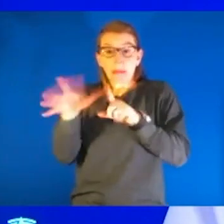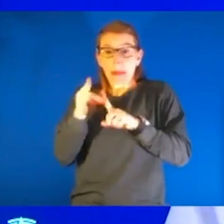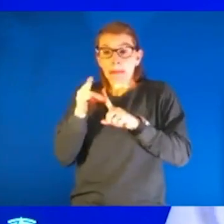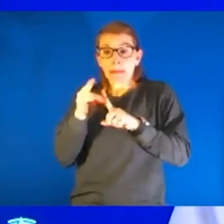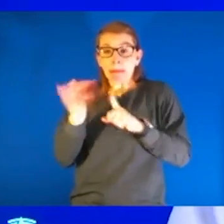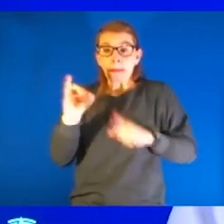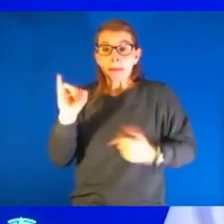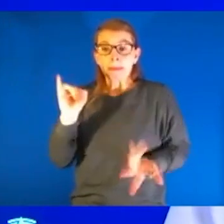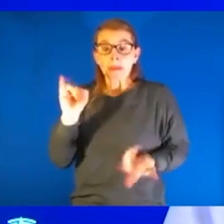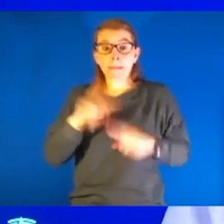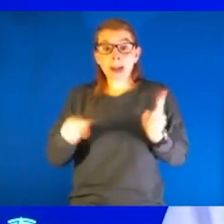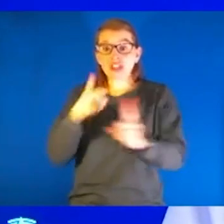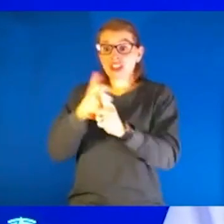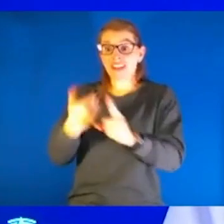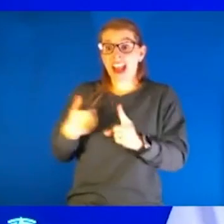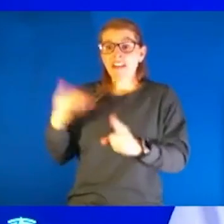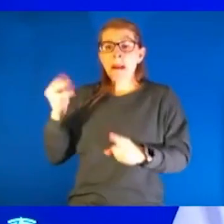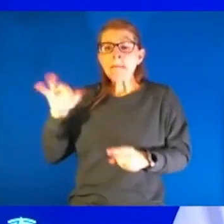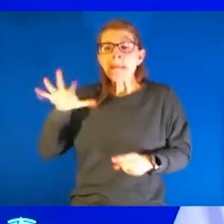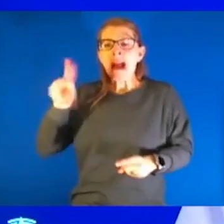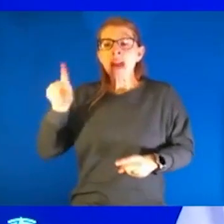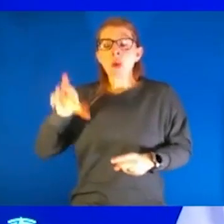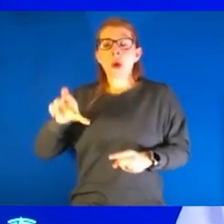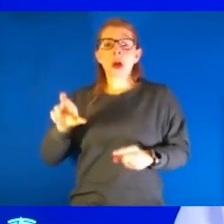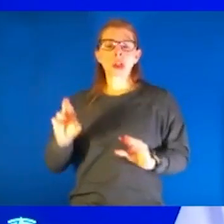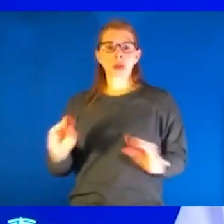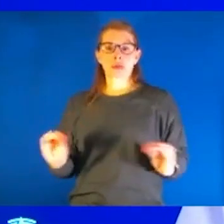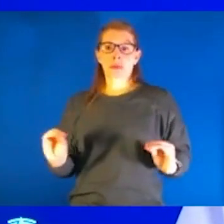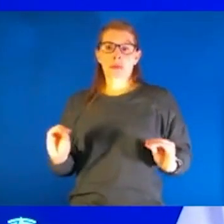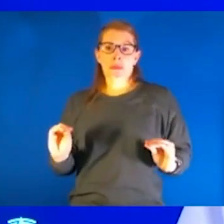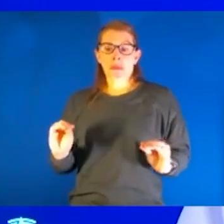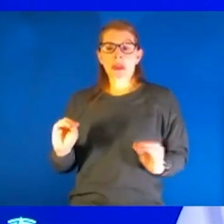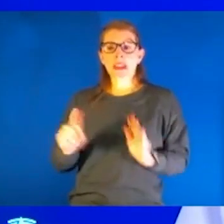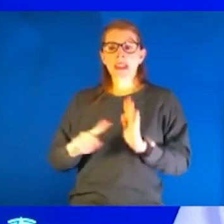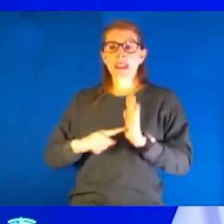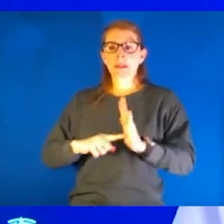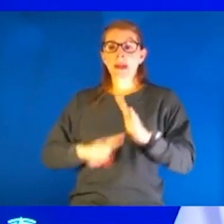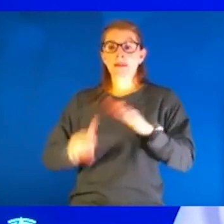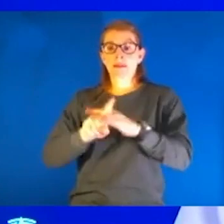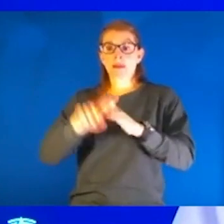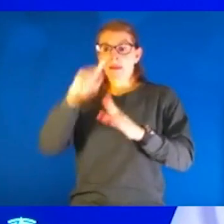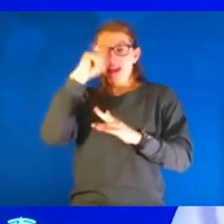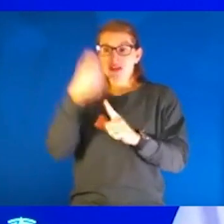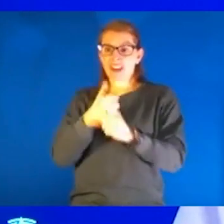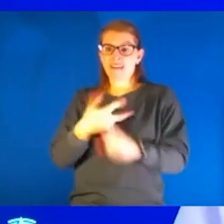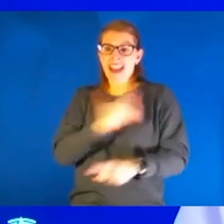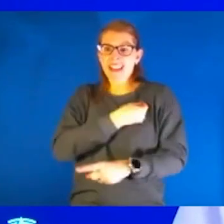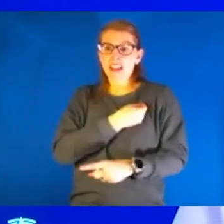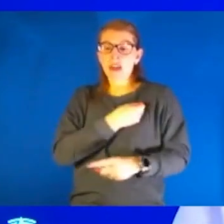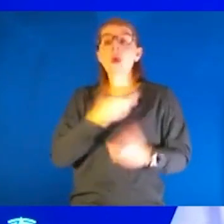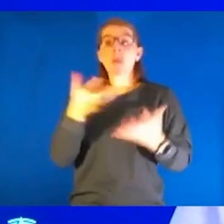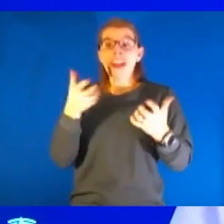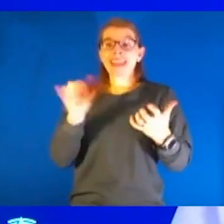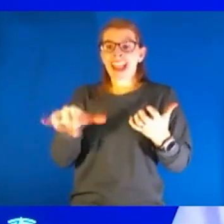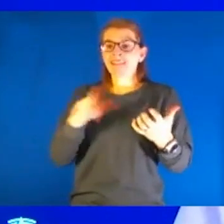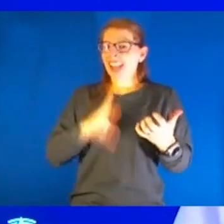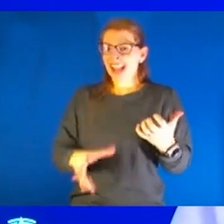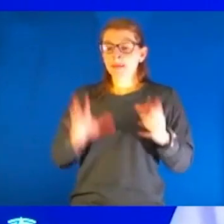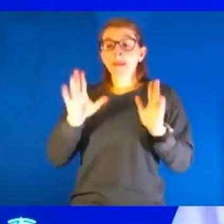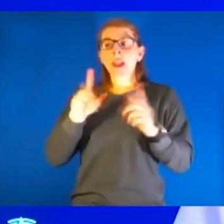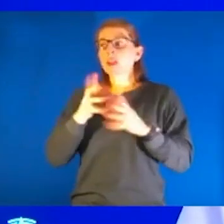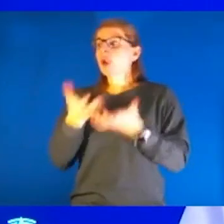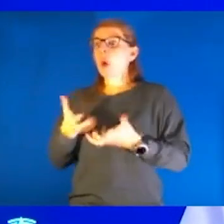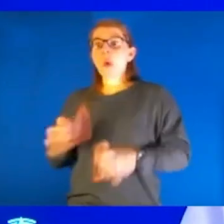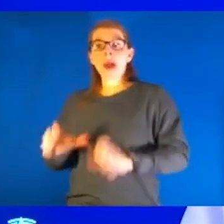but you have mild symptoms or no symptoms because you've been vaccinated, that's great. That's what we want. What we don't want is the continued rush